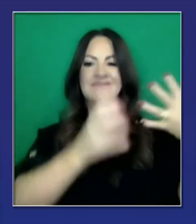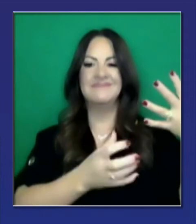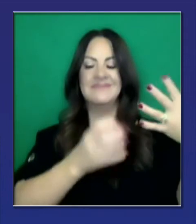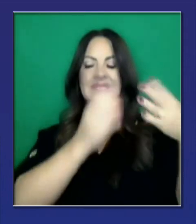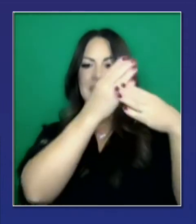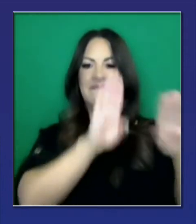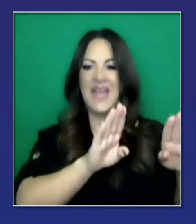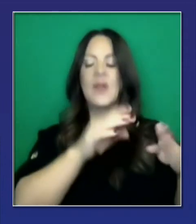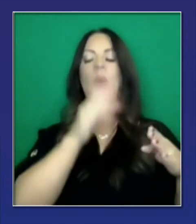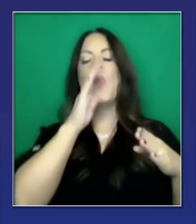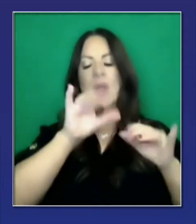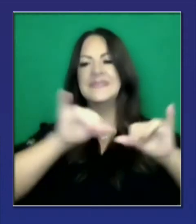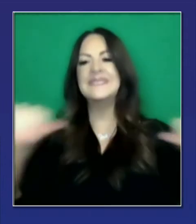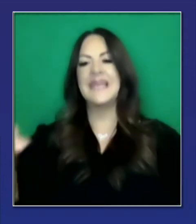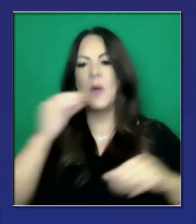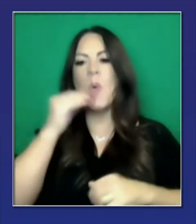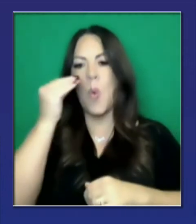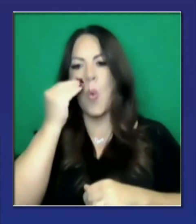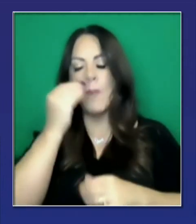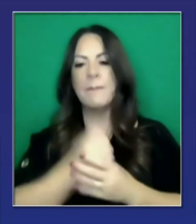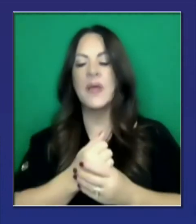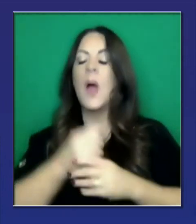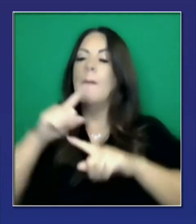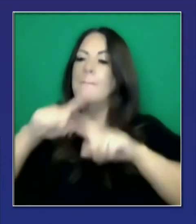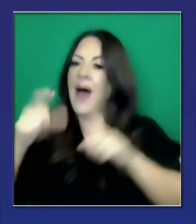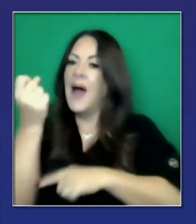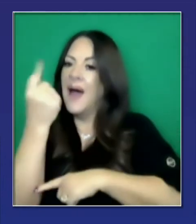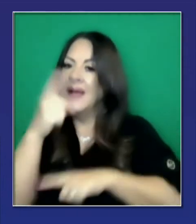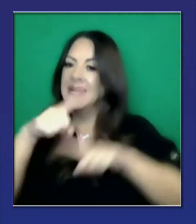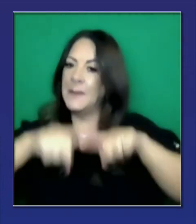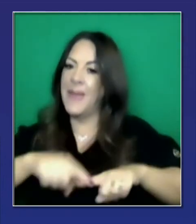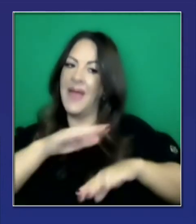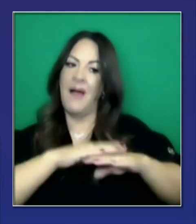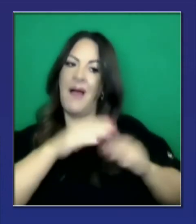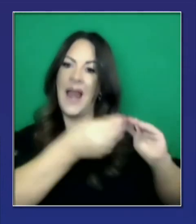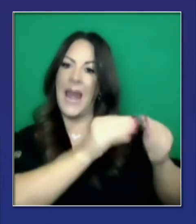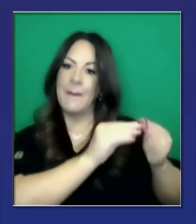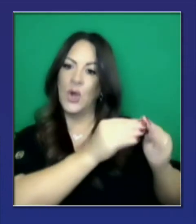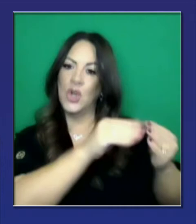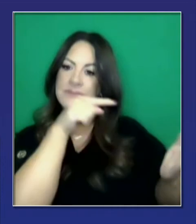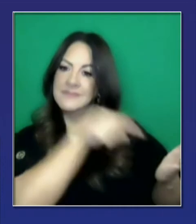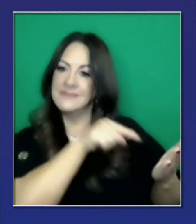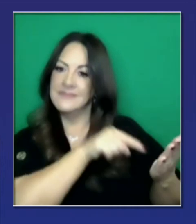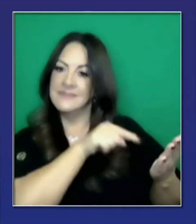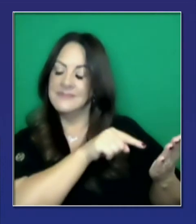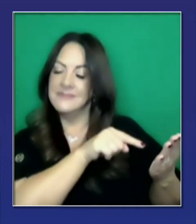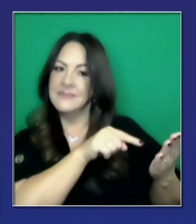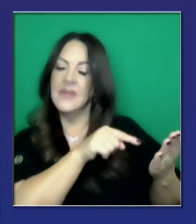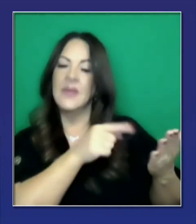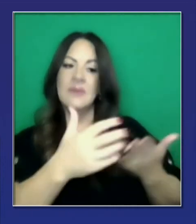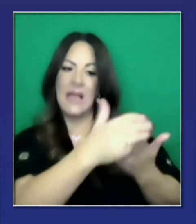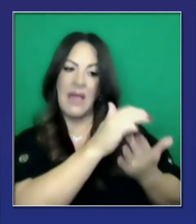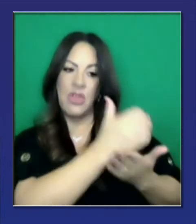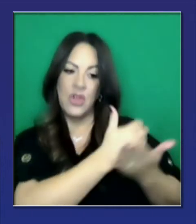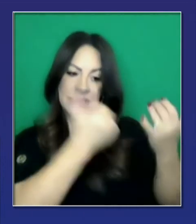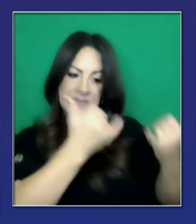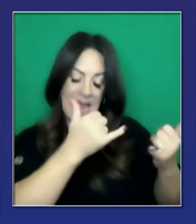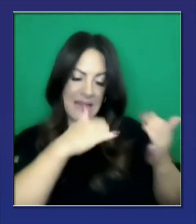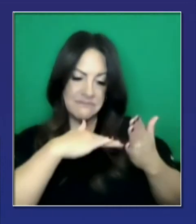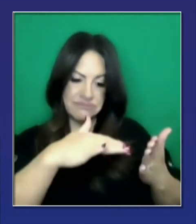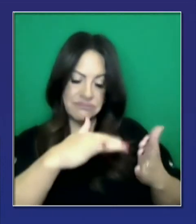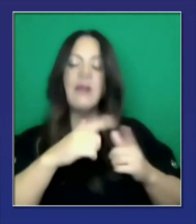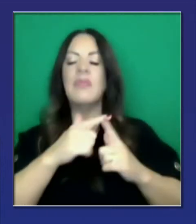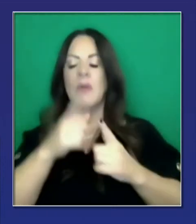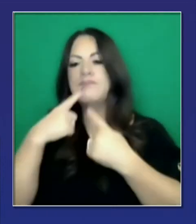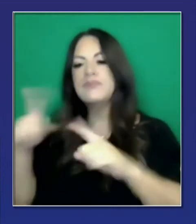the data, that determination will be made, and based upon the data that needs to be collected today to complete that 3-week period,